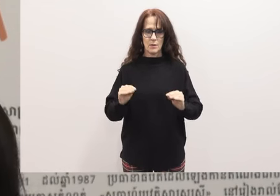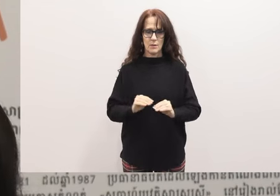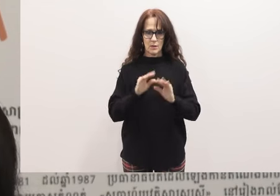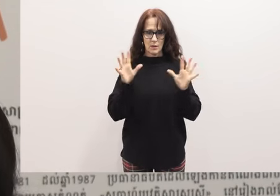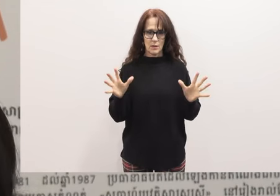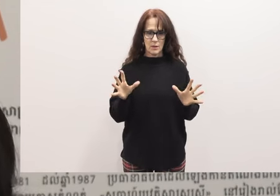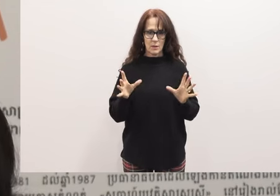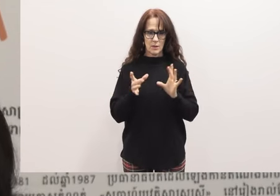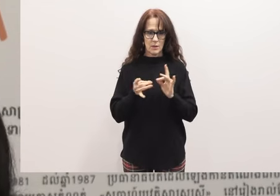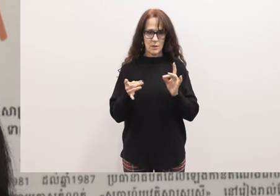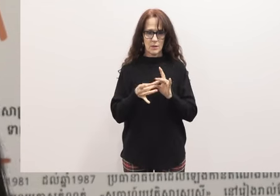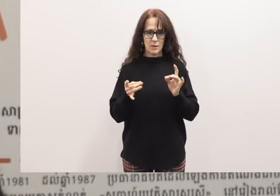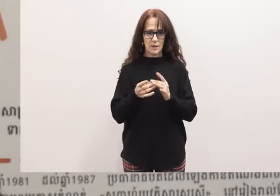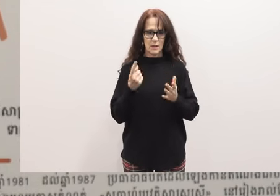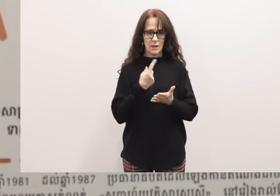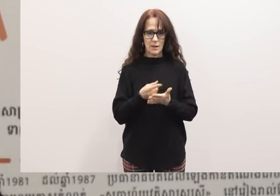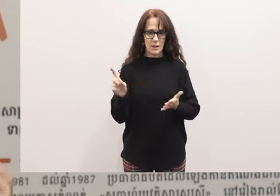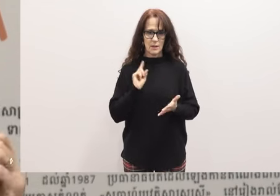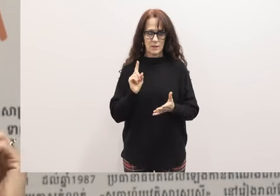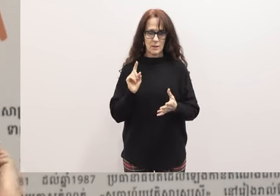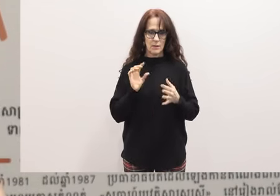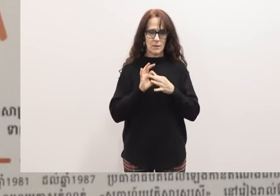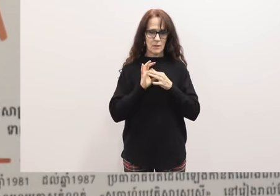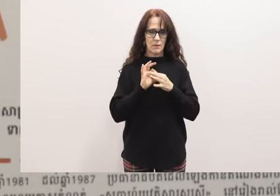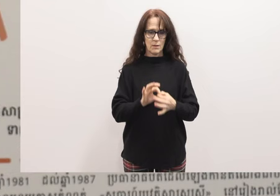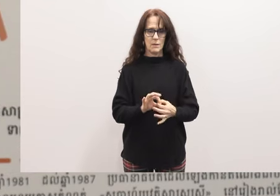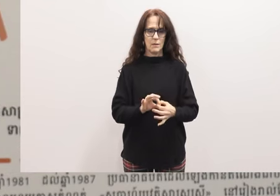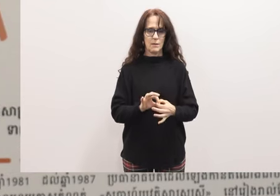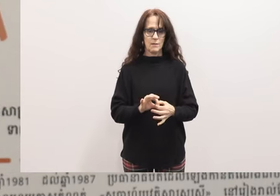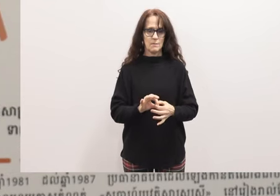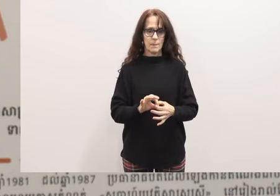the comment I made last week regarding